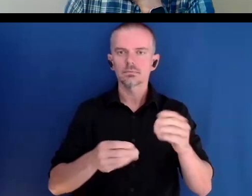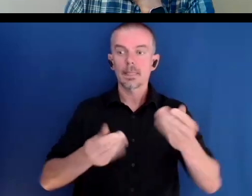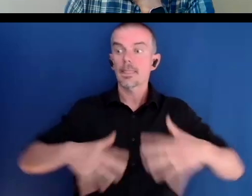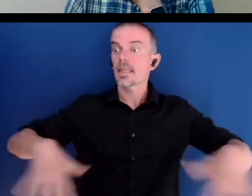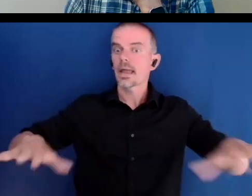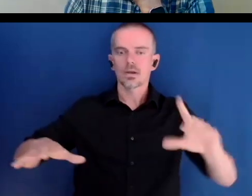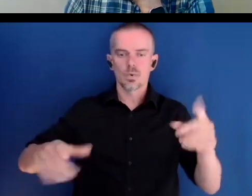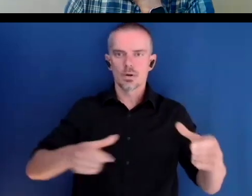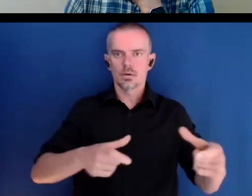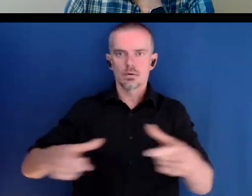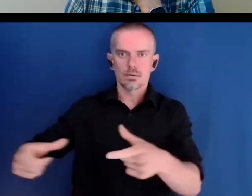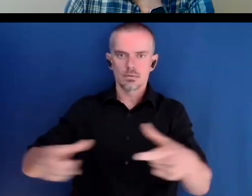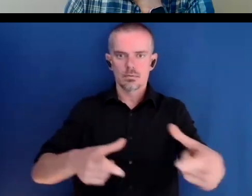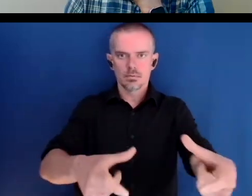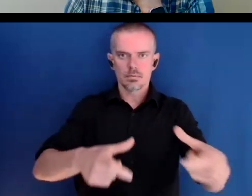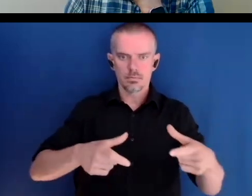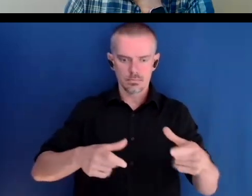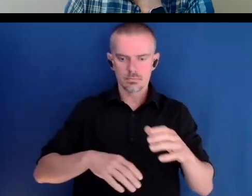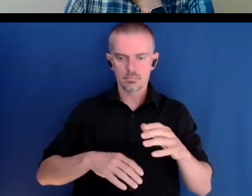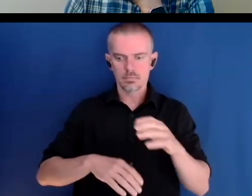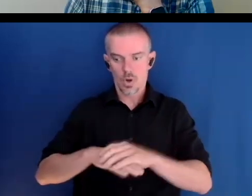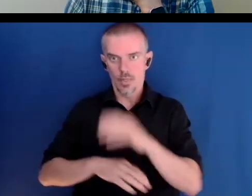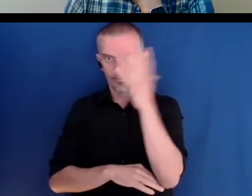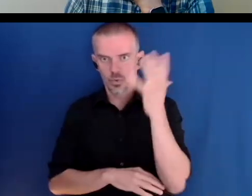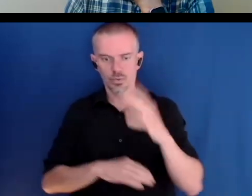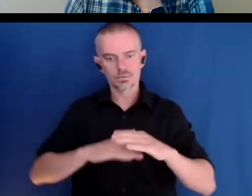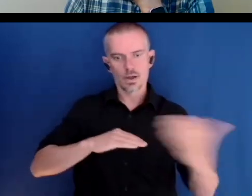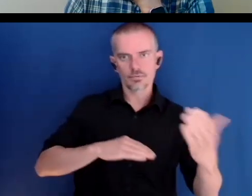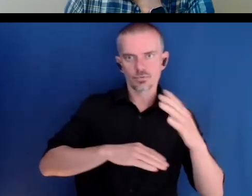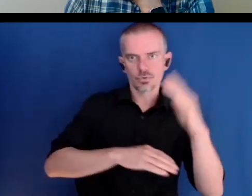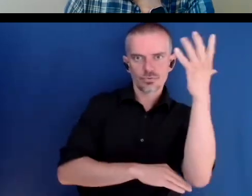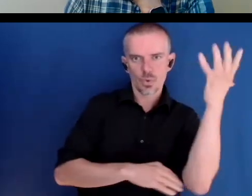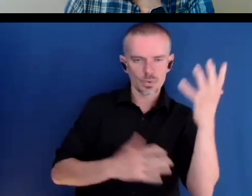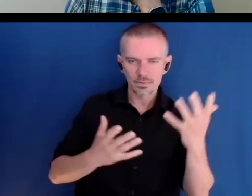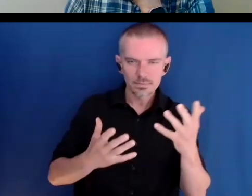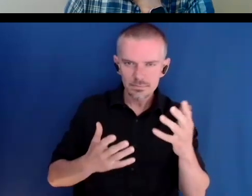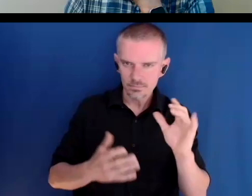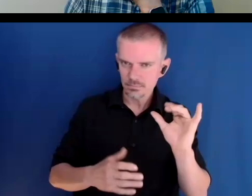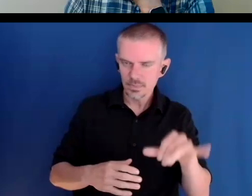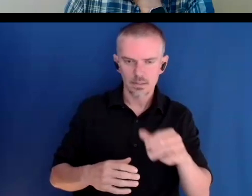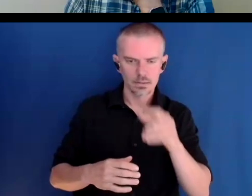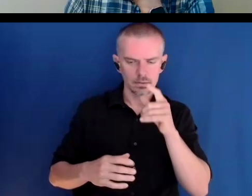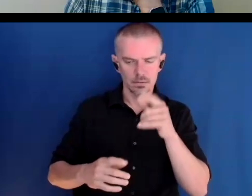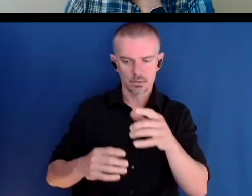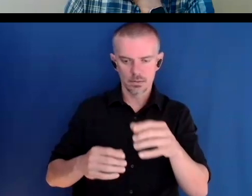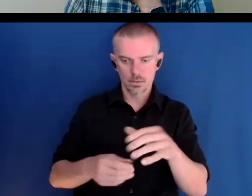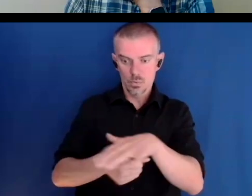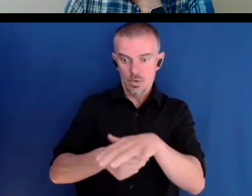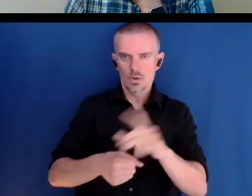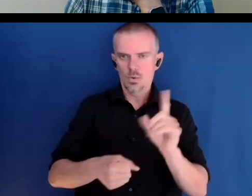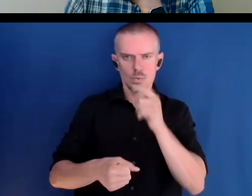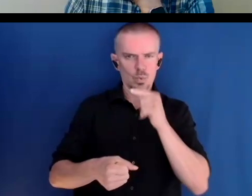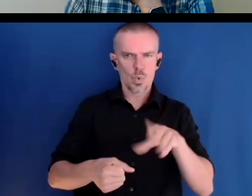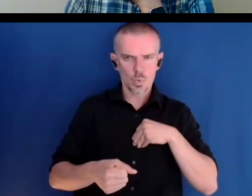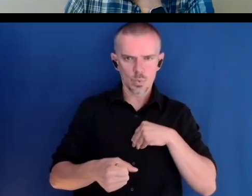landscape, on and off forest, on what land, what ownerships, but also like